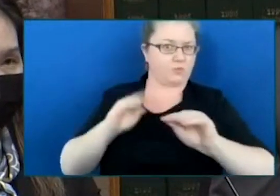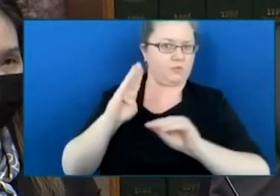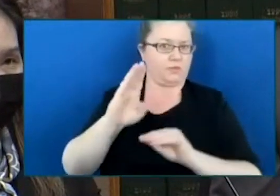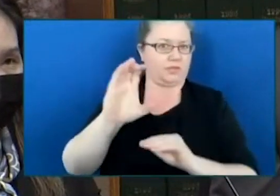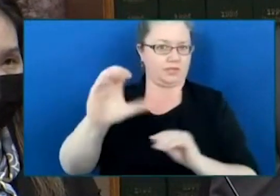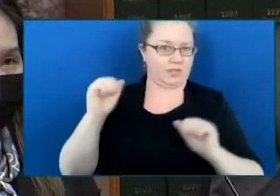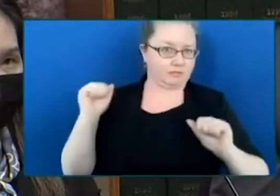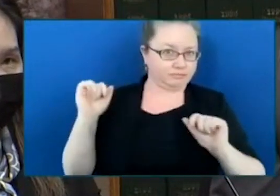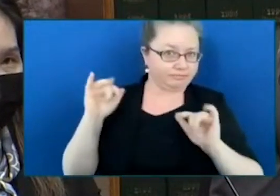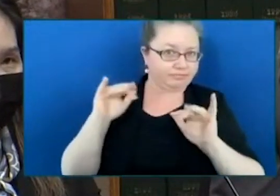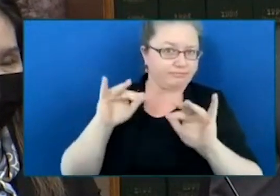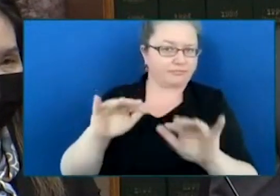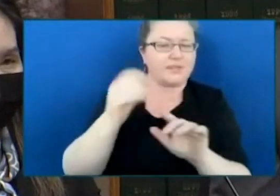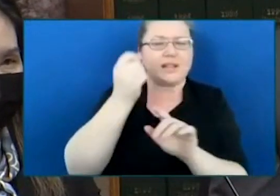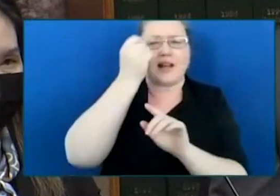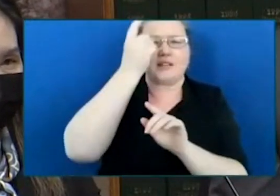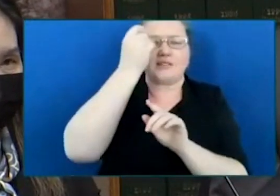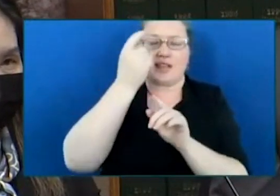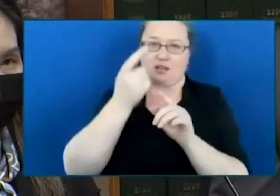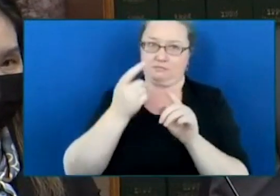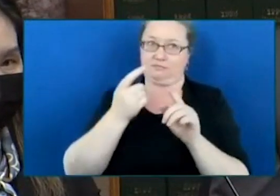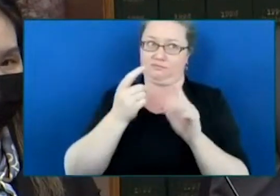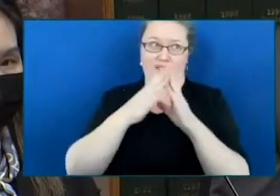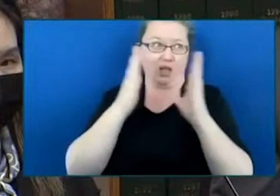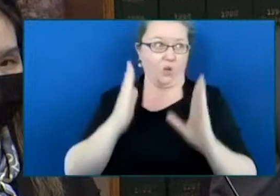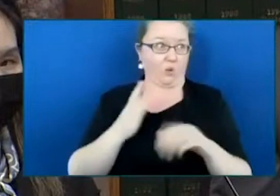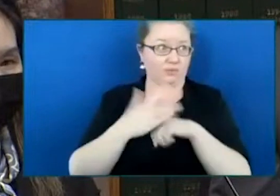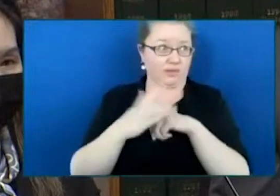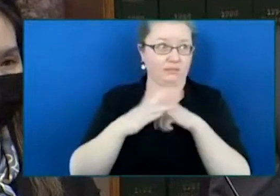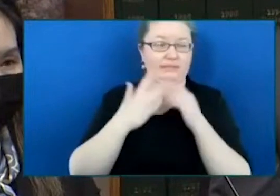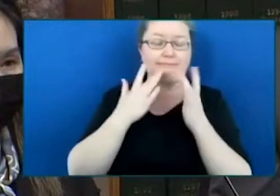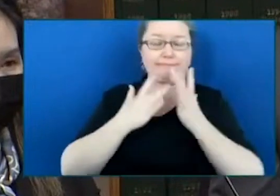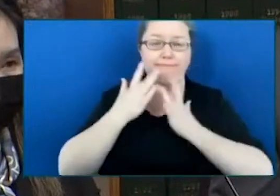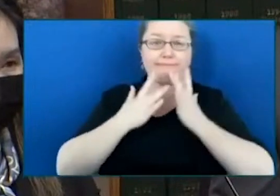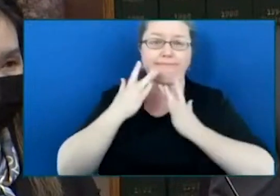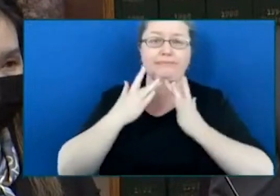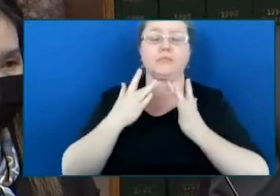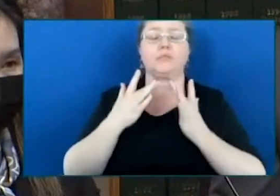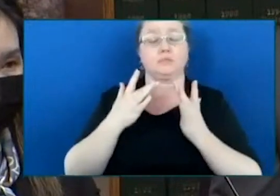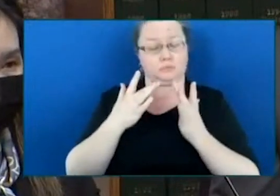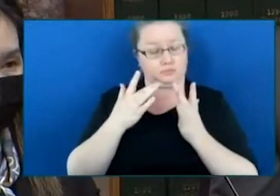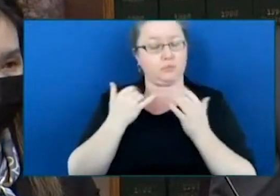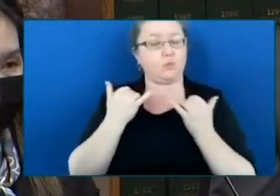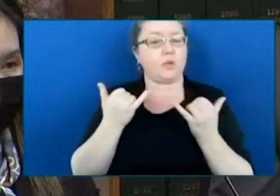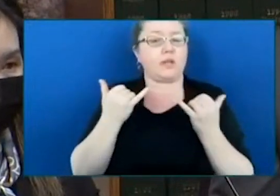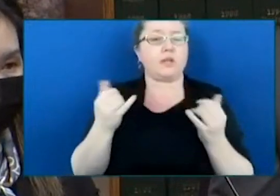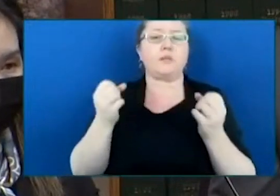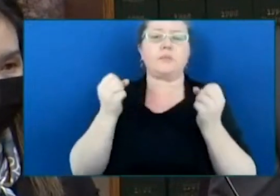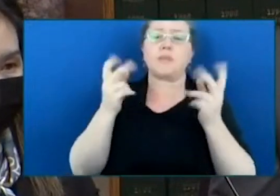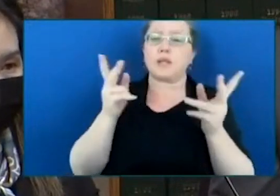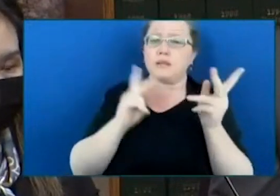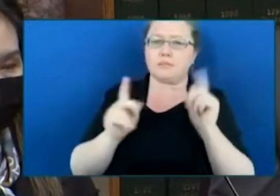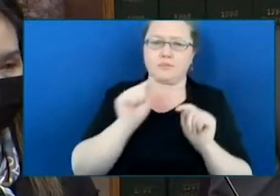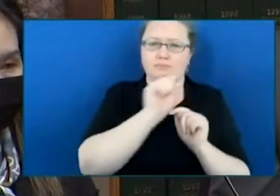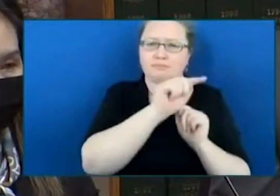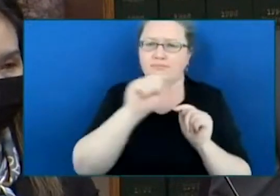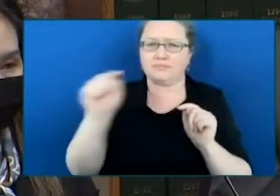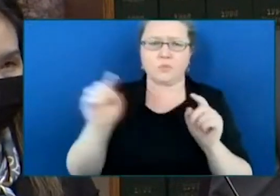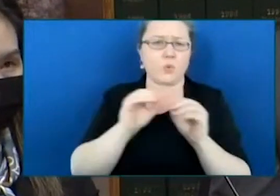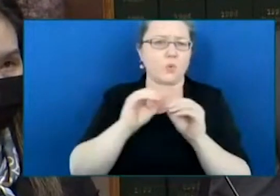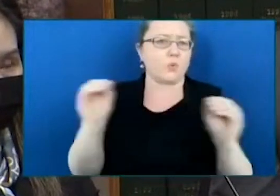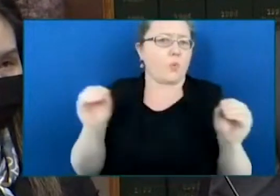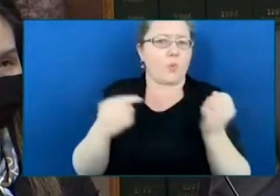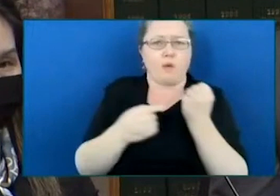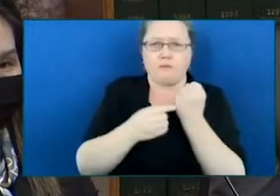comes additional pressure on our housing market. And right now, too many people are still struggling to find an affordable place to buy or